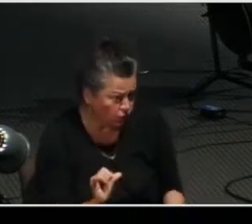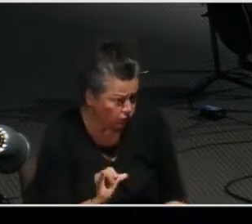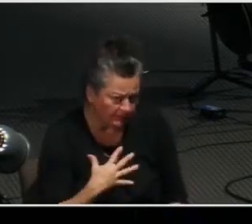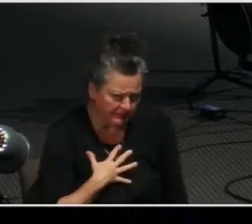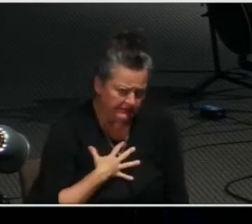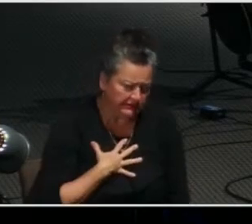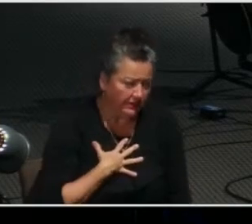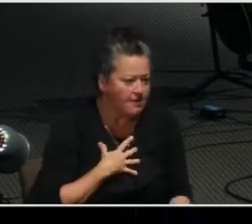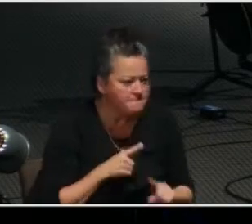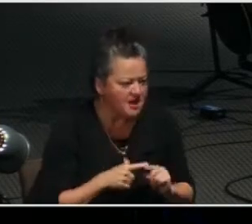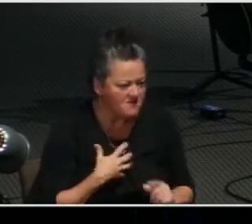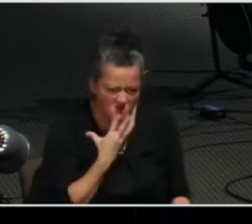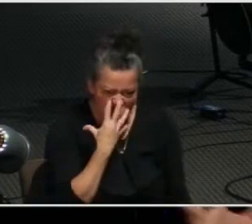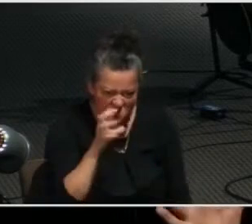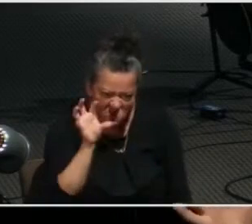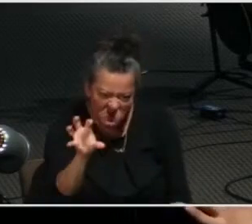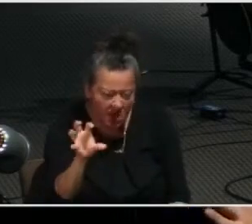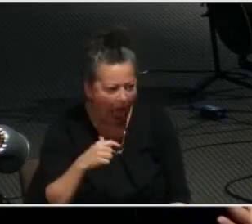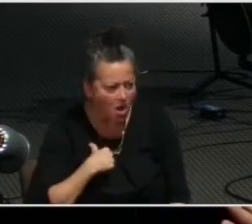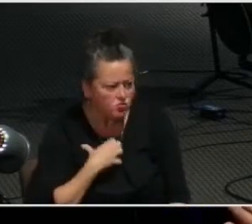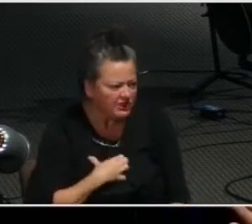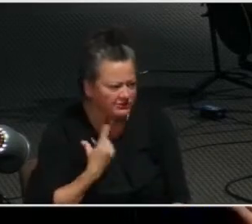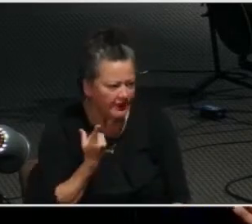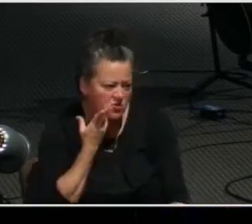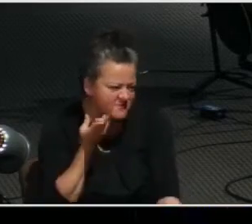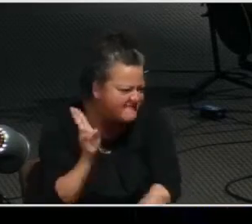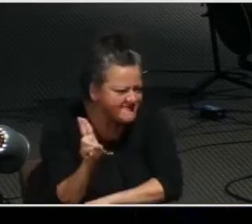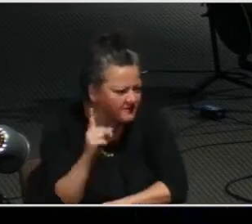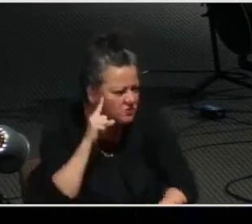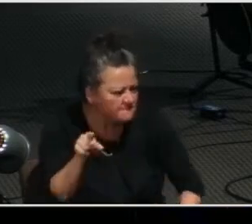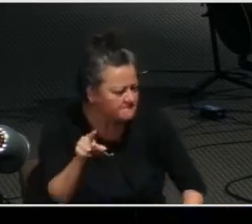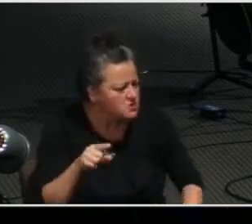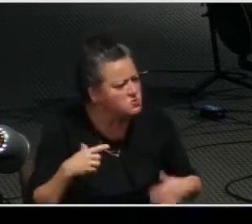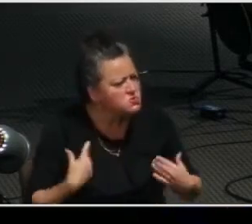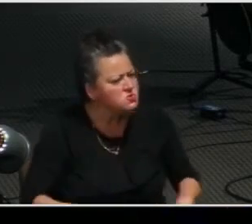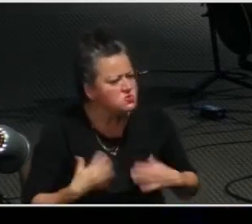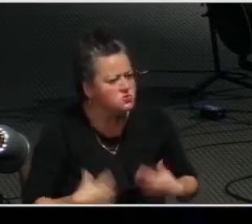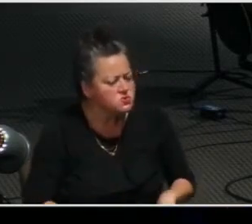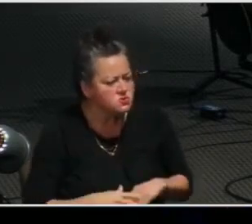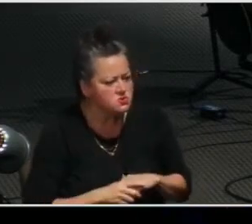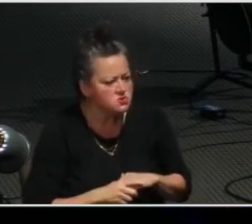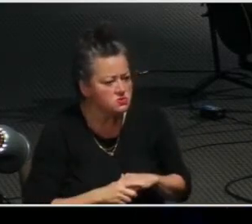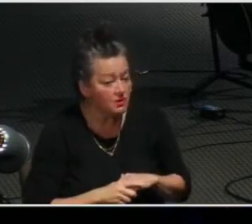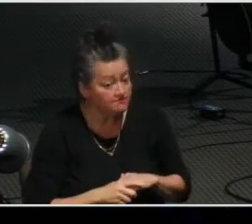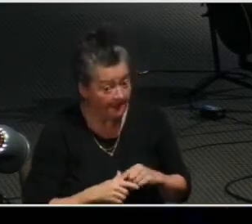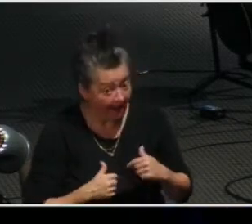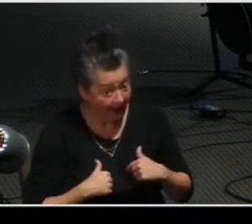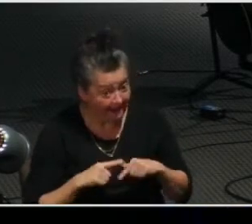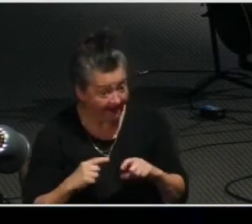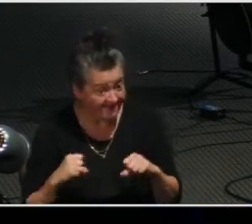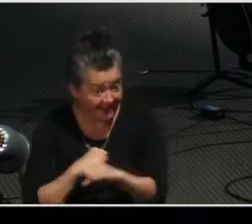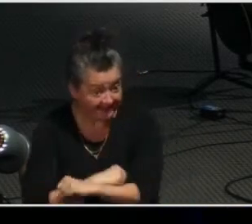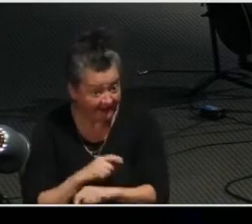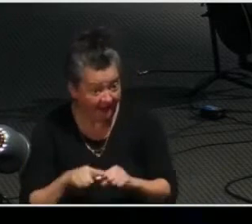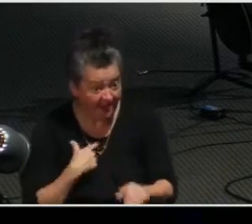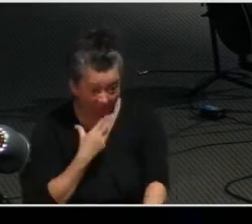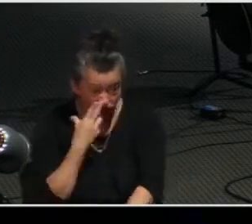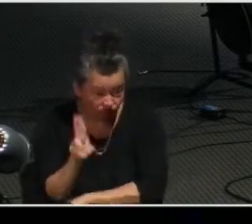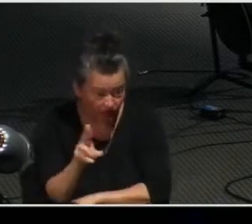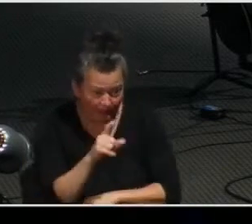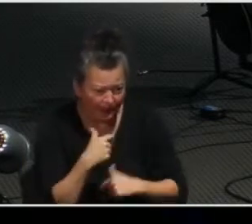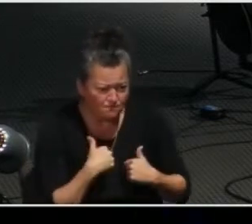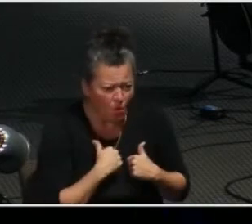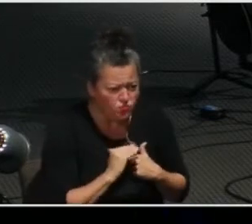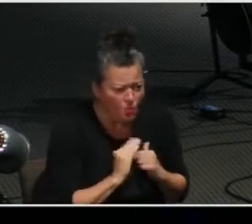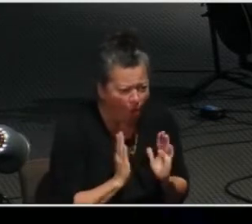this guy. But he was way bigger than me. So I tried to avoid him as much as possible, and